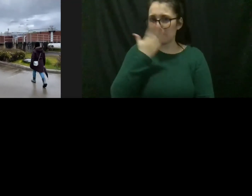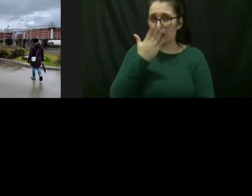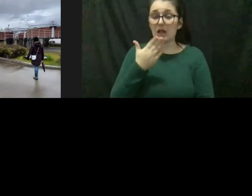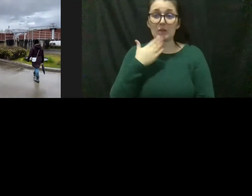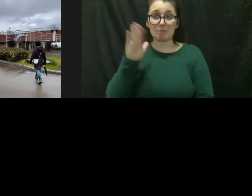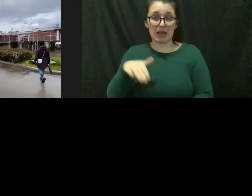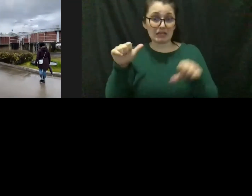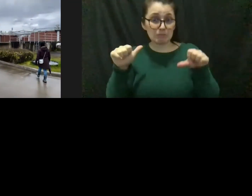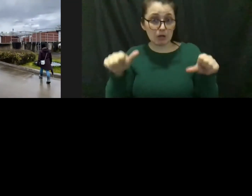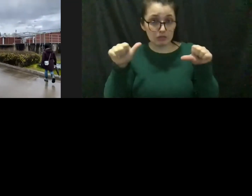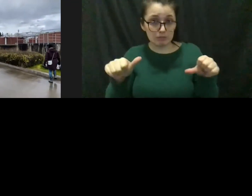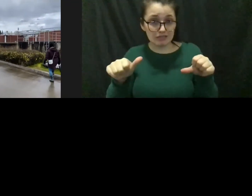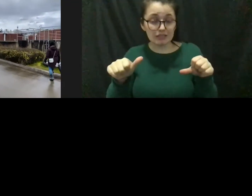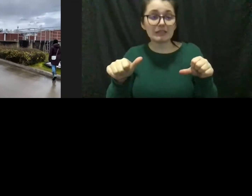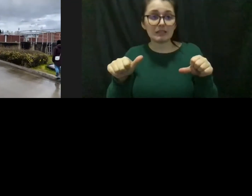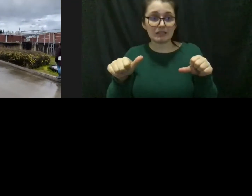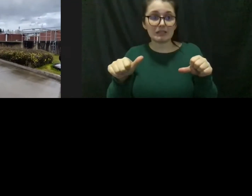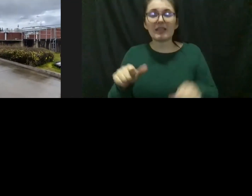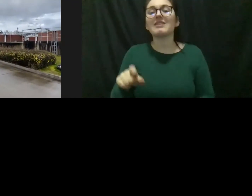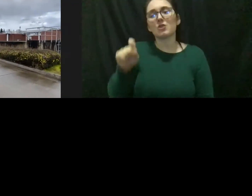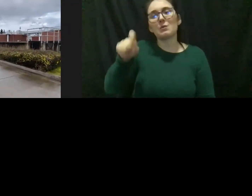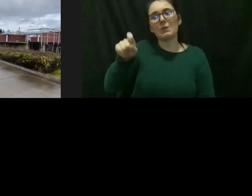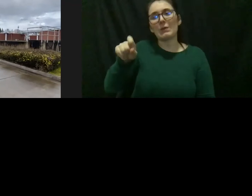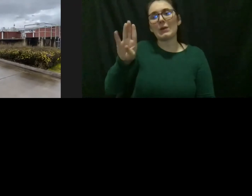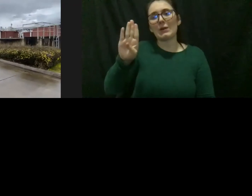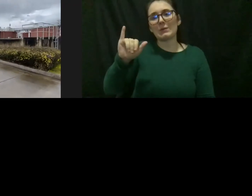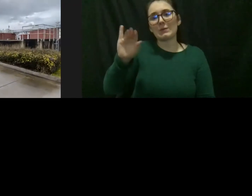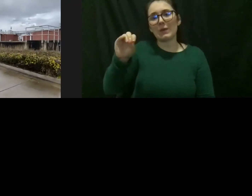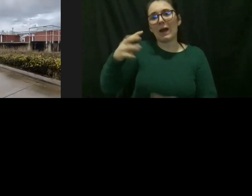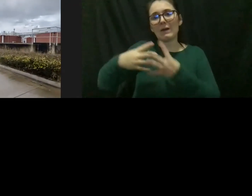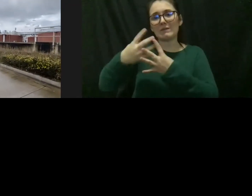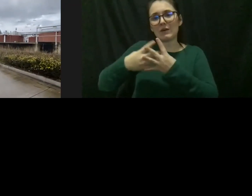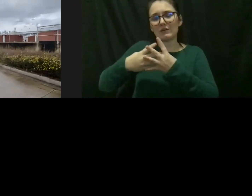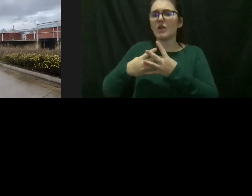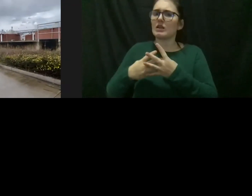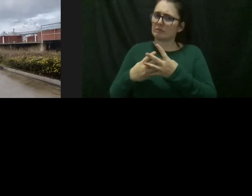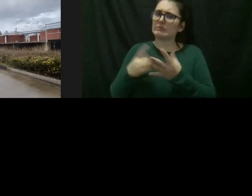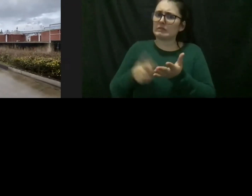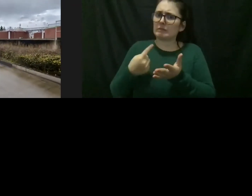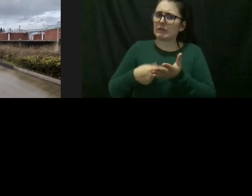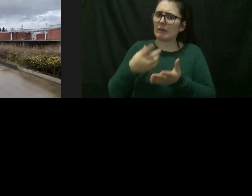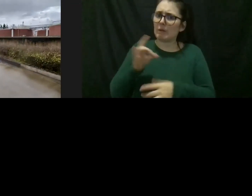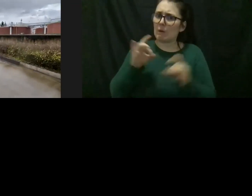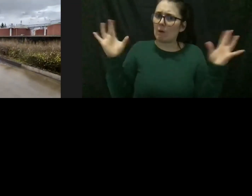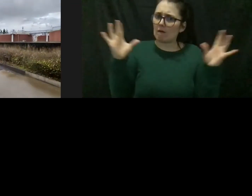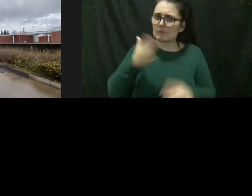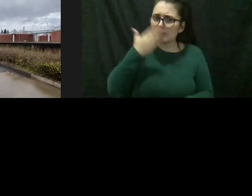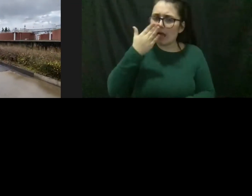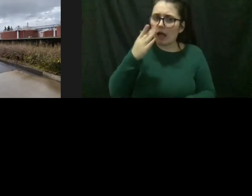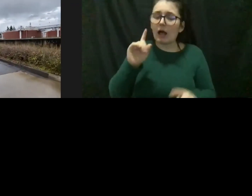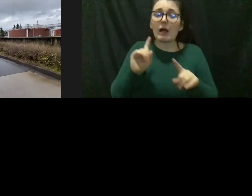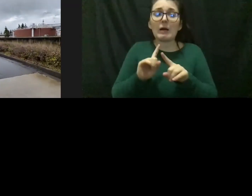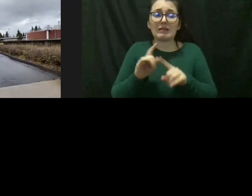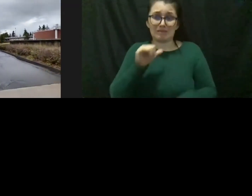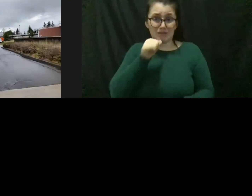could if we didn't do this biofilter. There would be a lot more smell from the process if we didn't have some of our